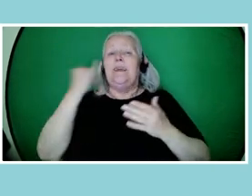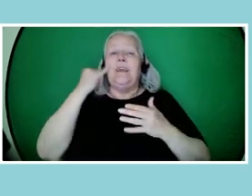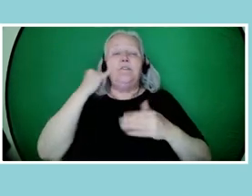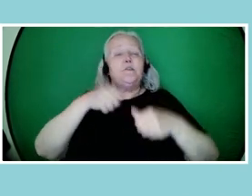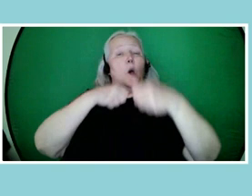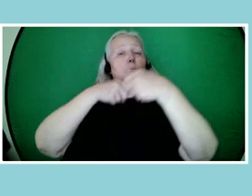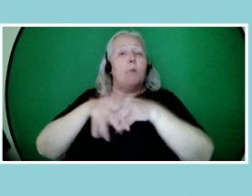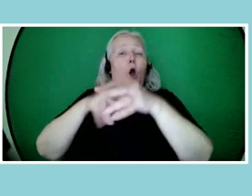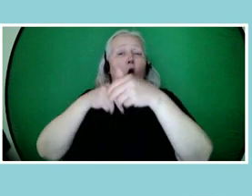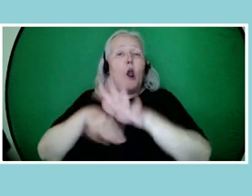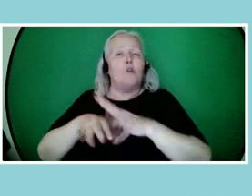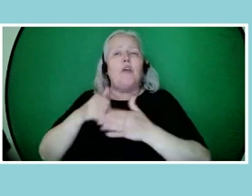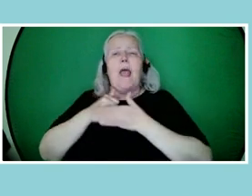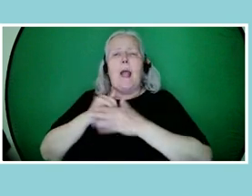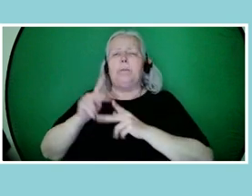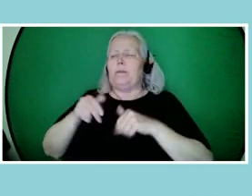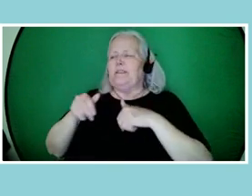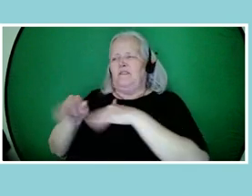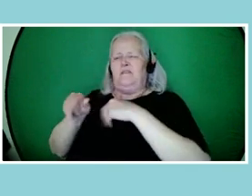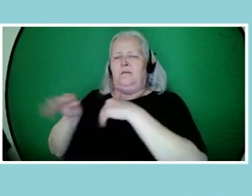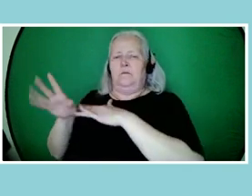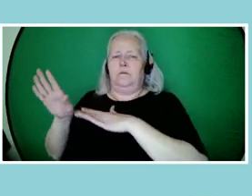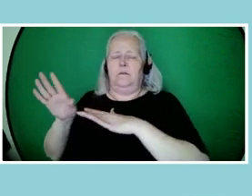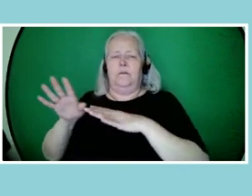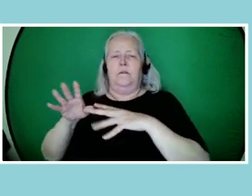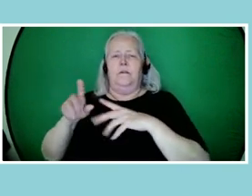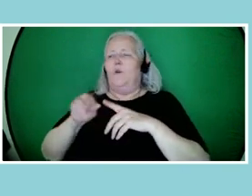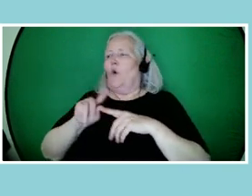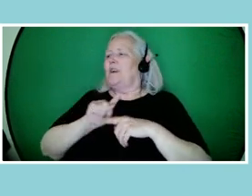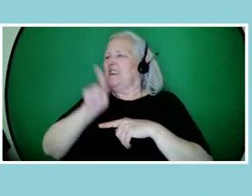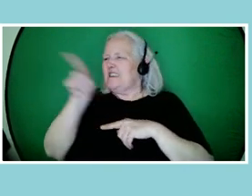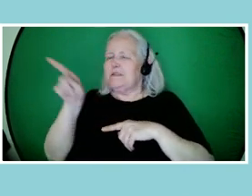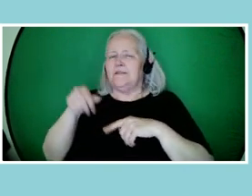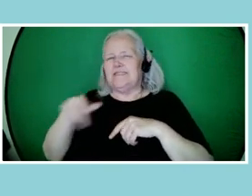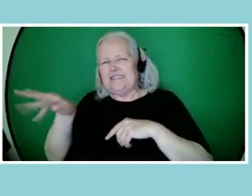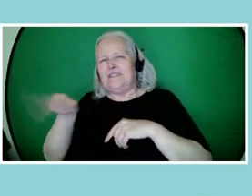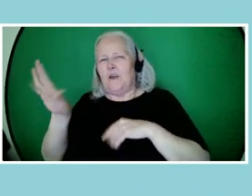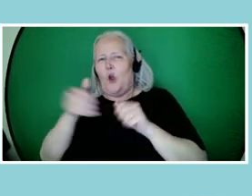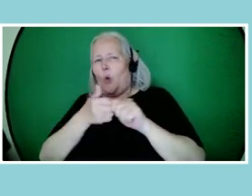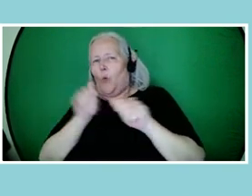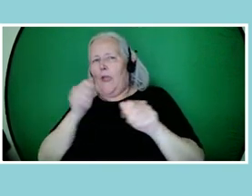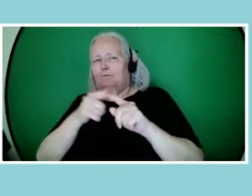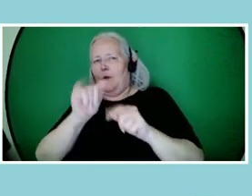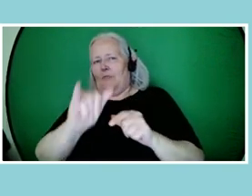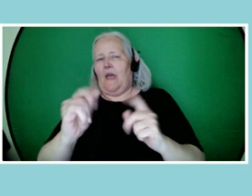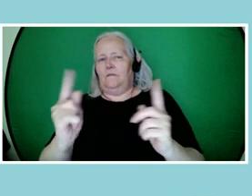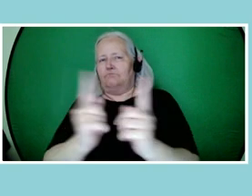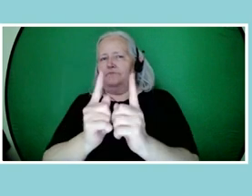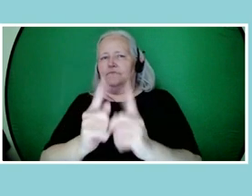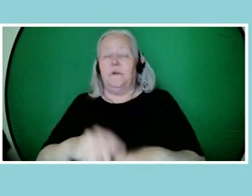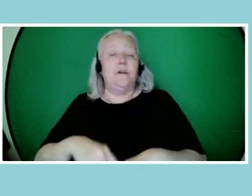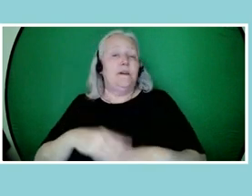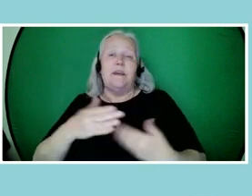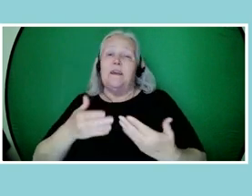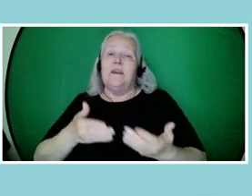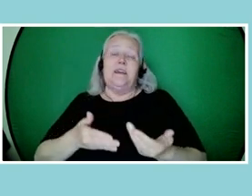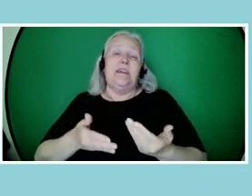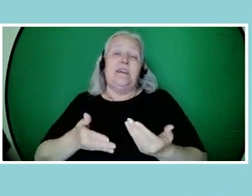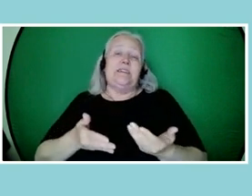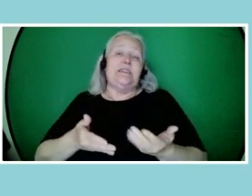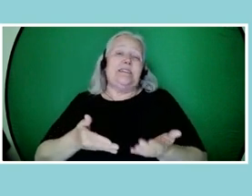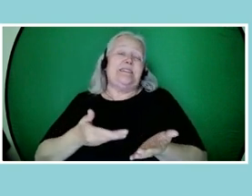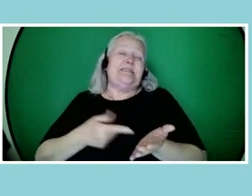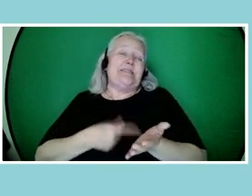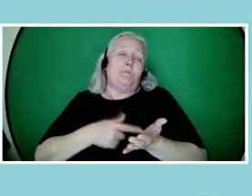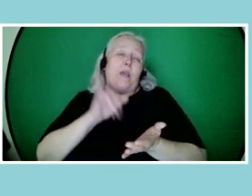move people to the other end of the subway car, sometimes the easiest thing to do is just to create some space. And